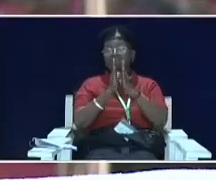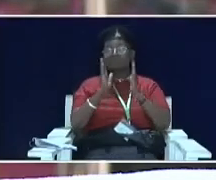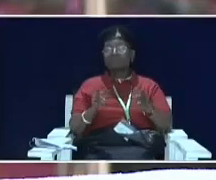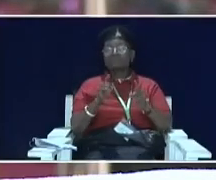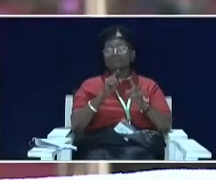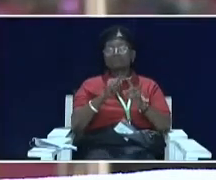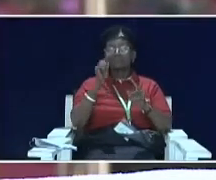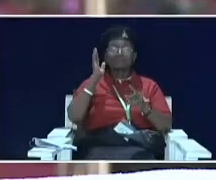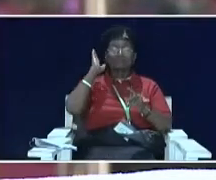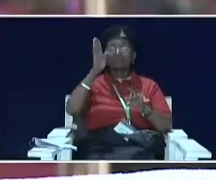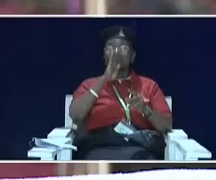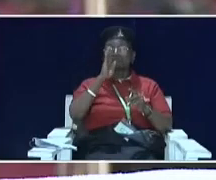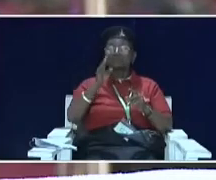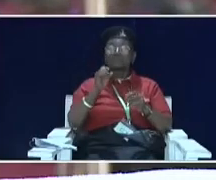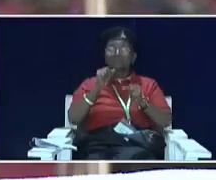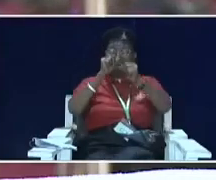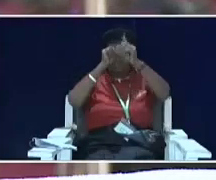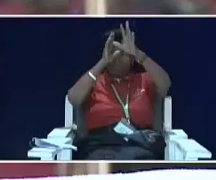Father,